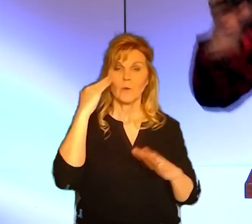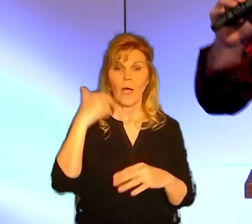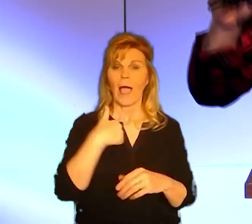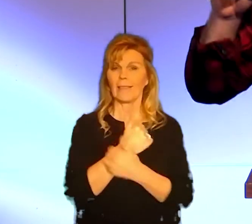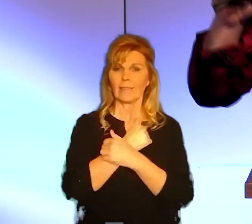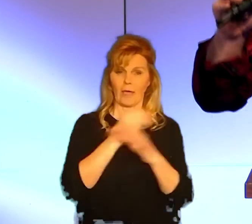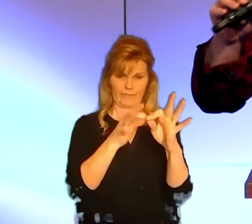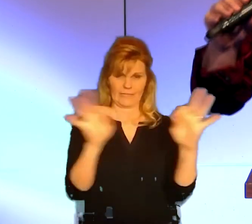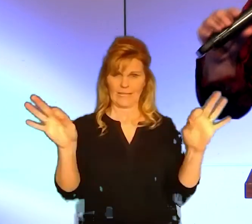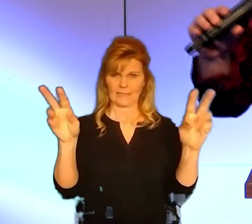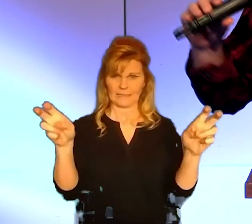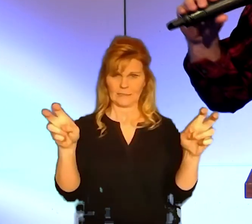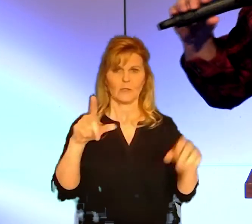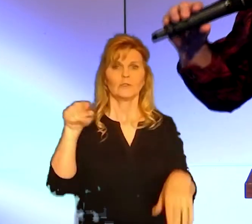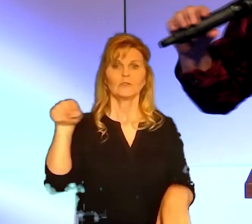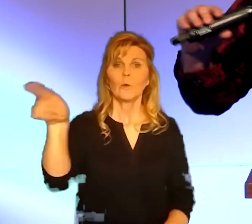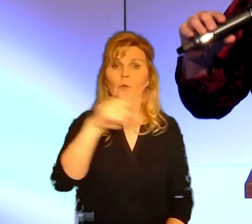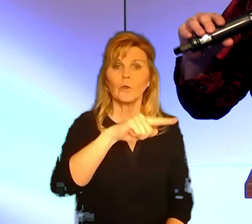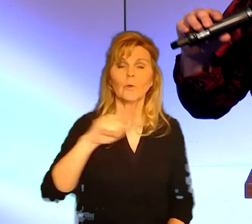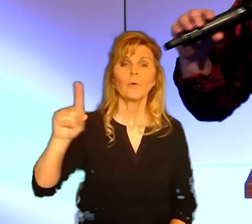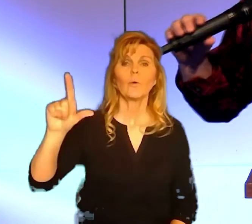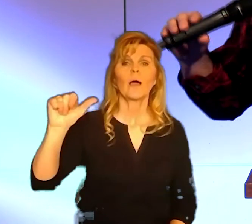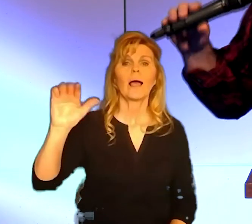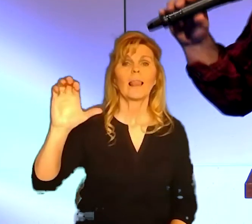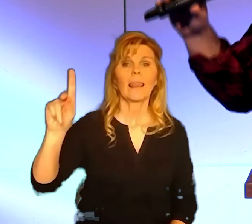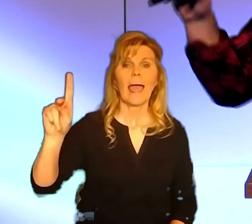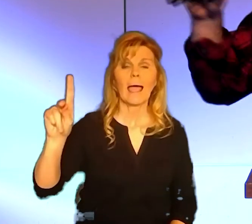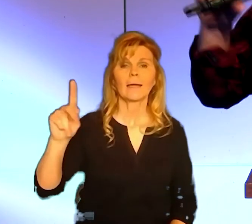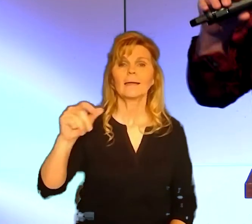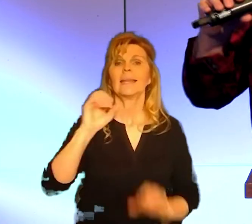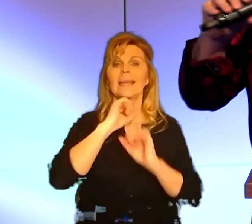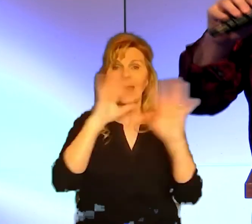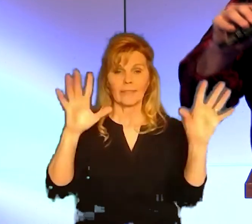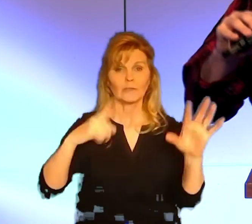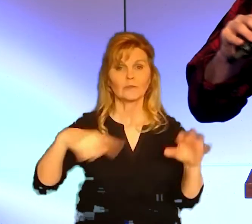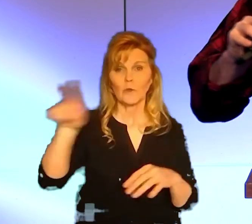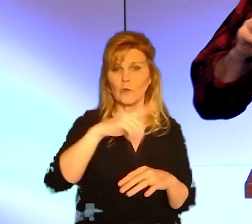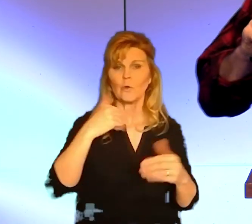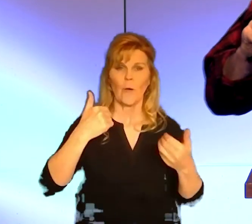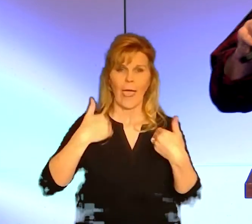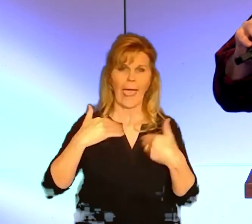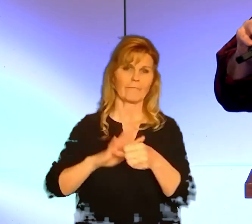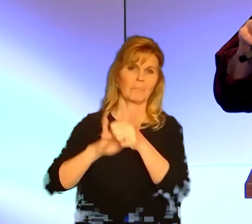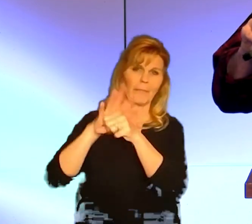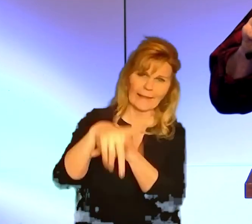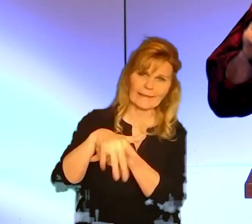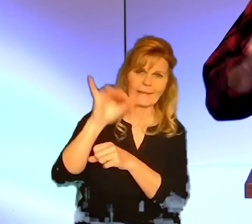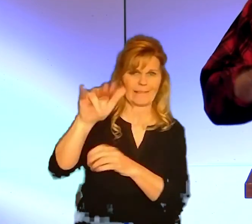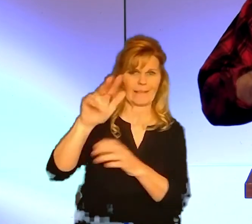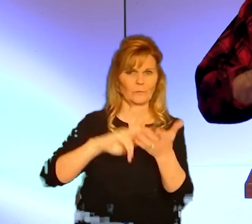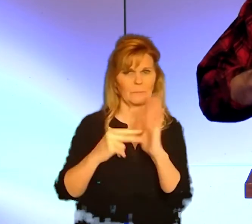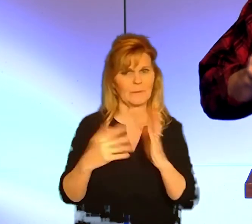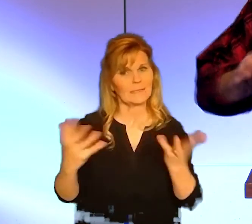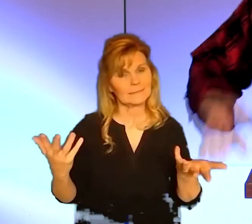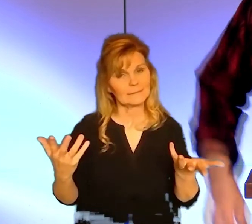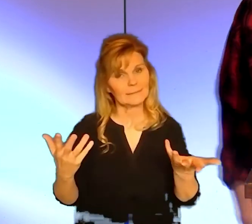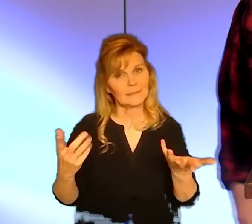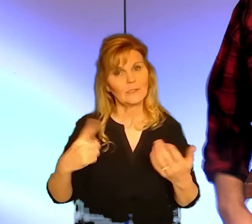not lacking anything. I want that for my life. I want that for your life. Not